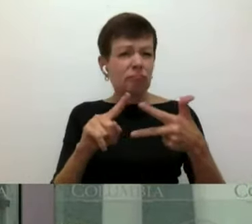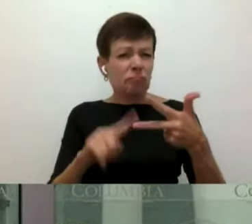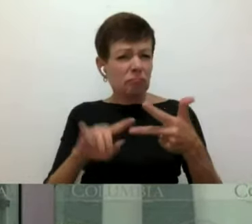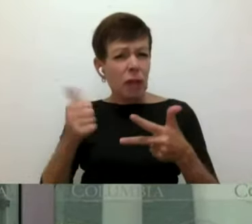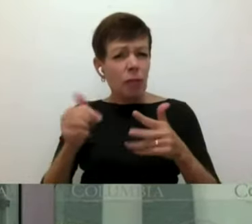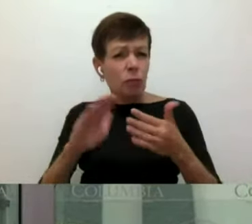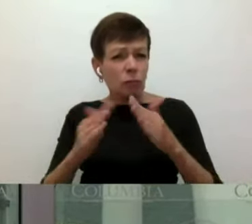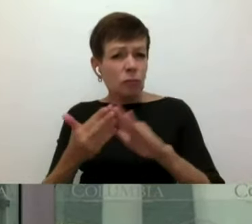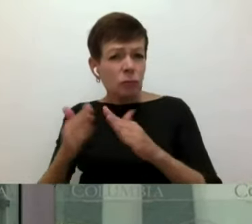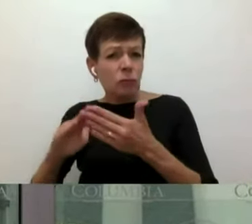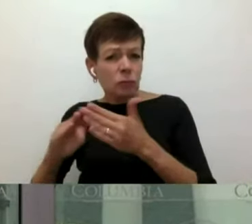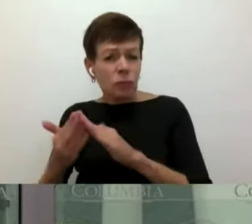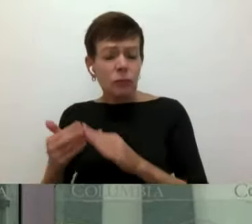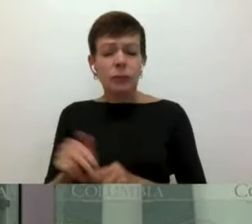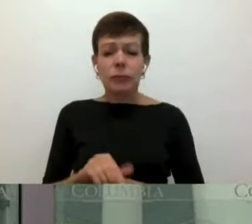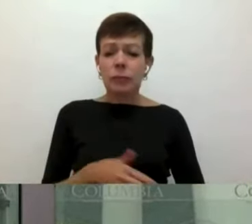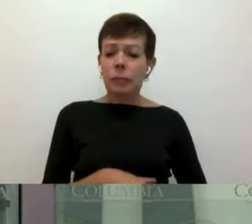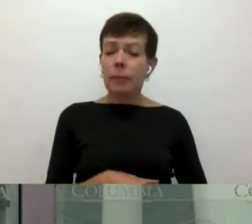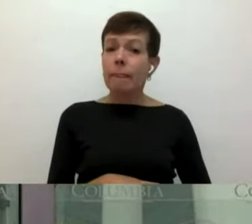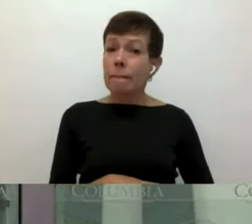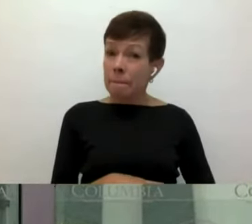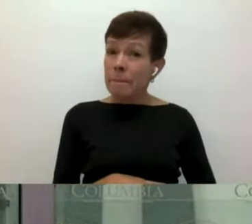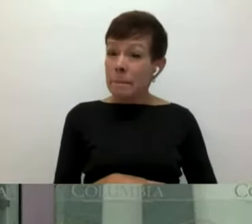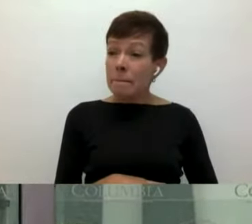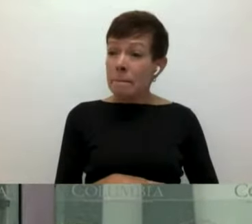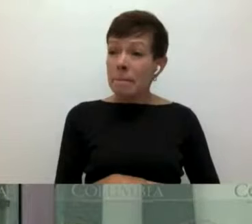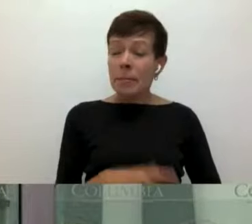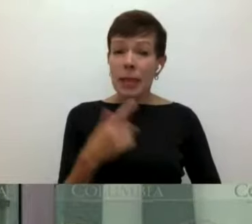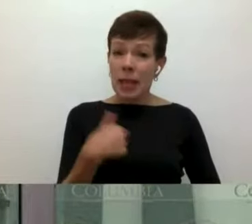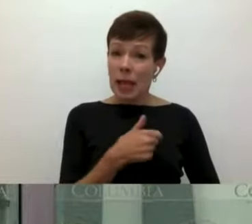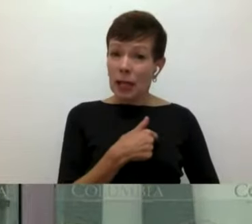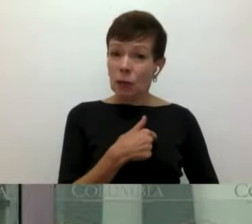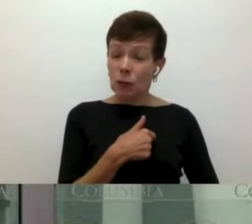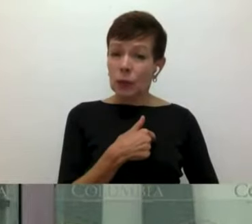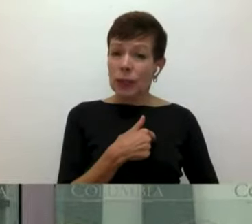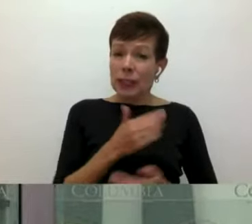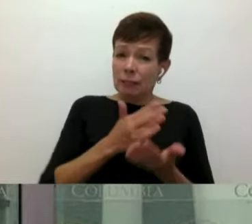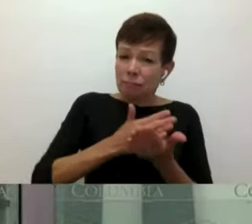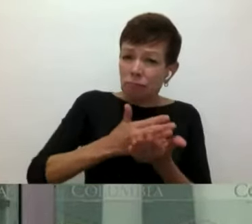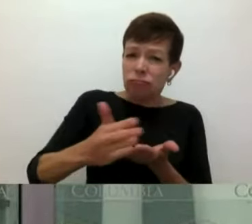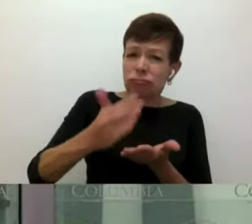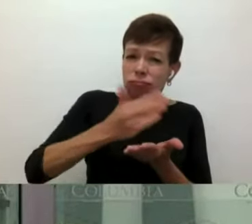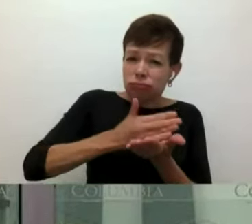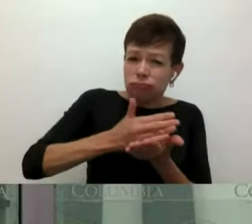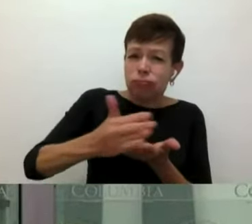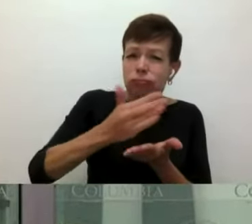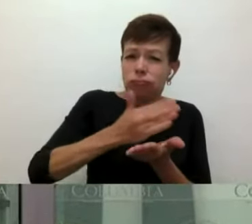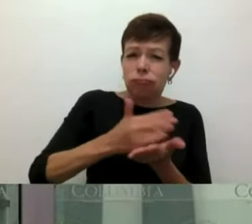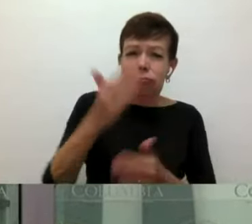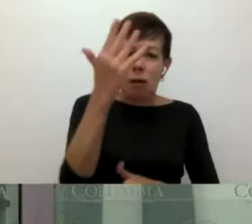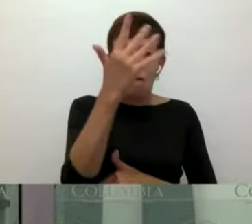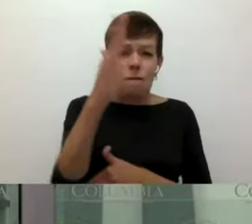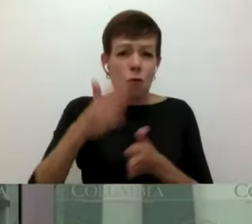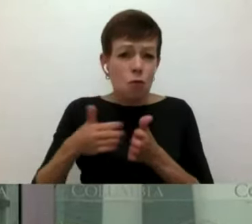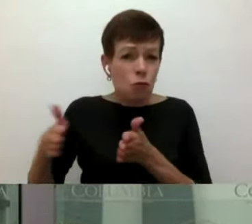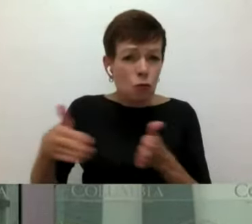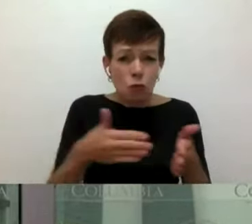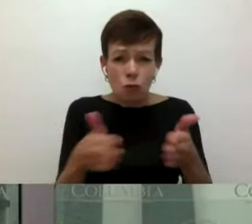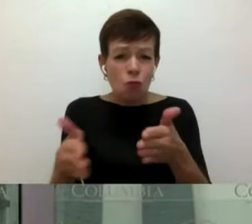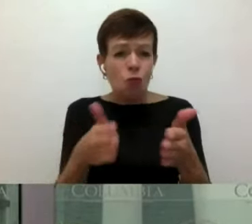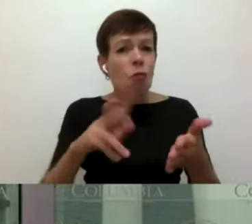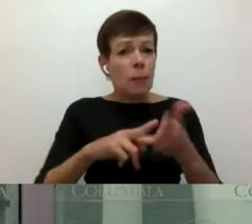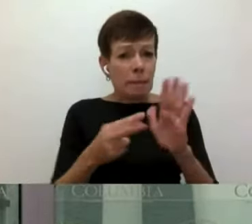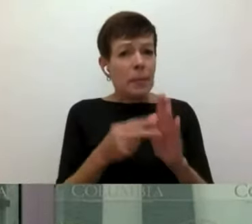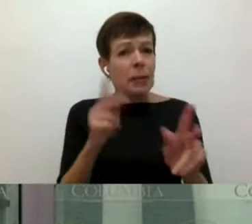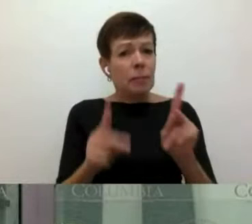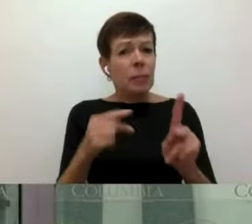Bay, Englemont, and Seymour Arm. As part of an advanced planning effort, we secured and graded a